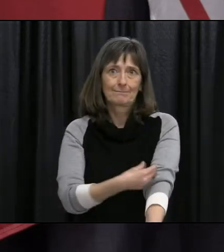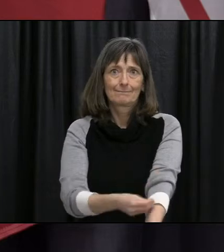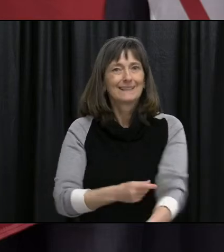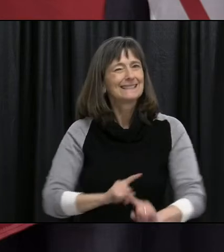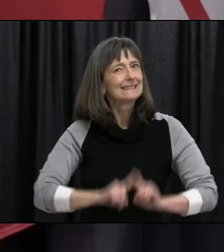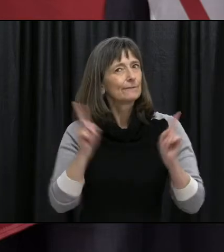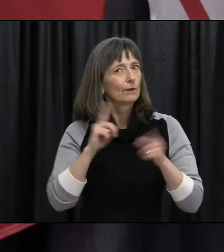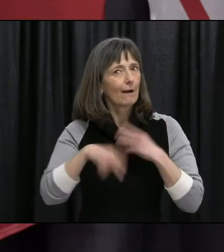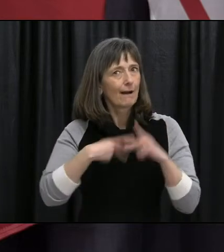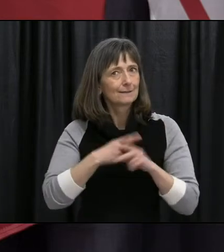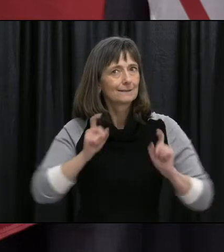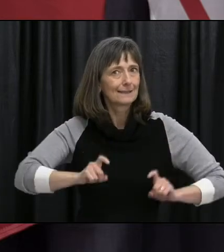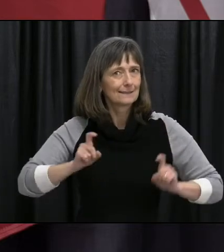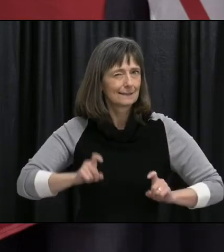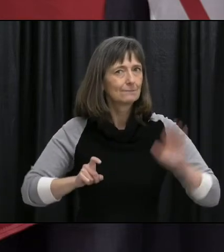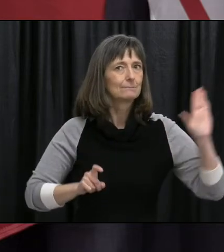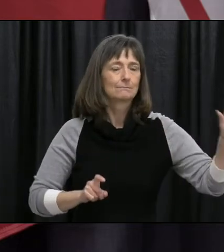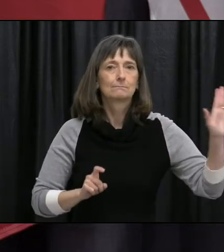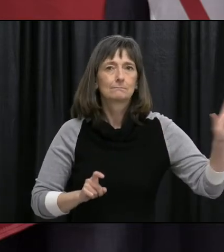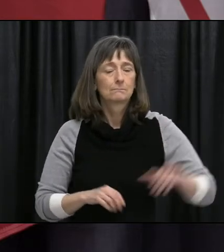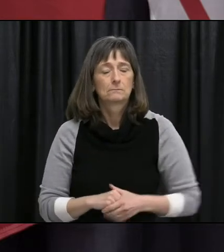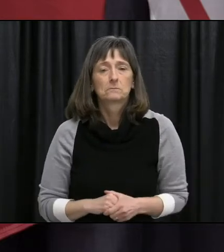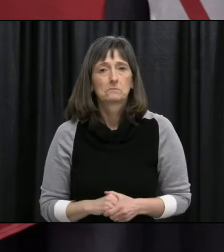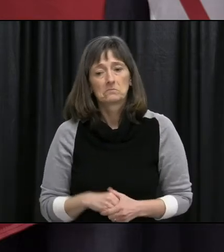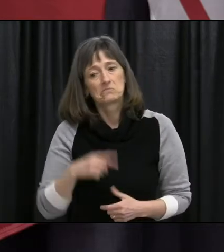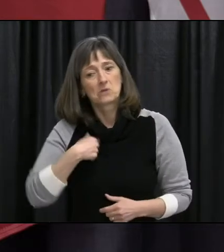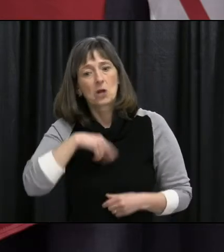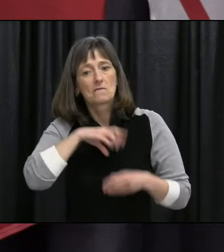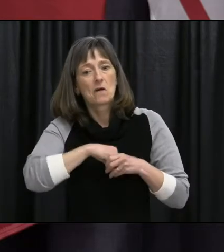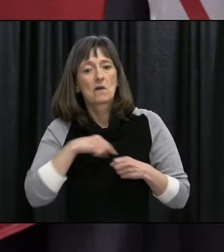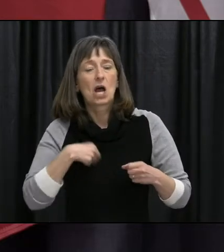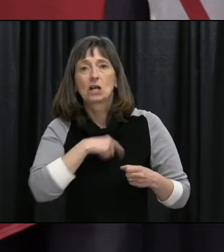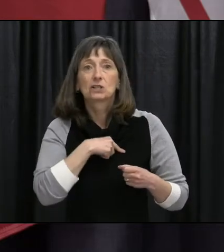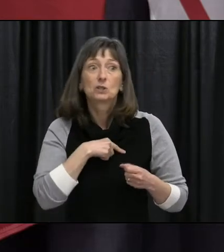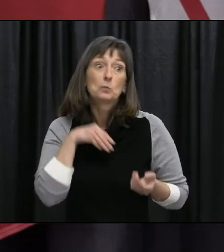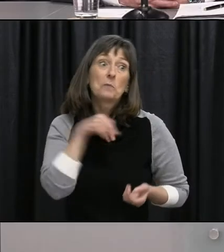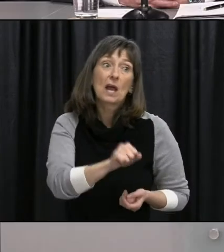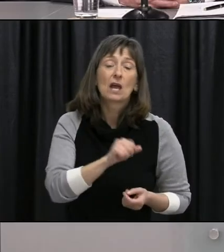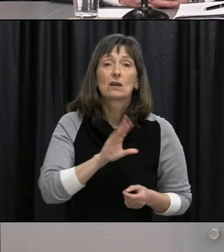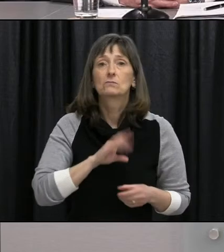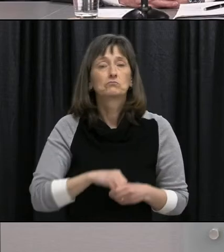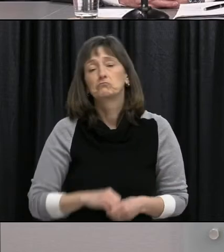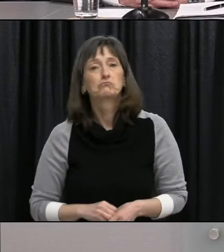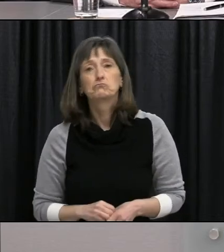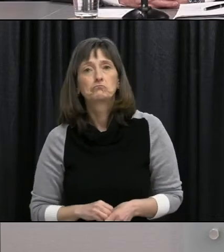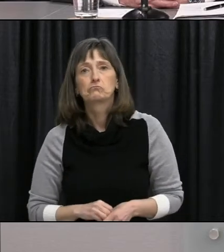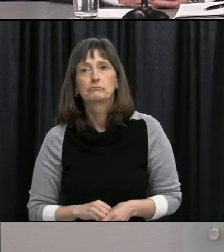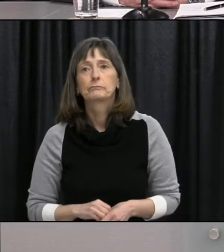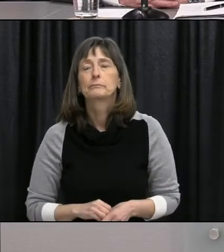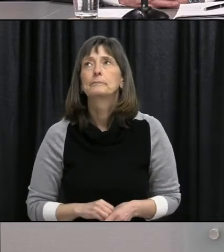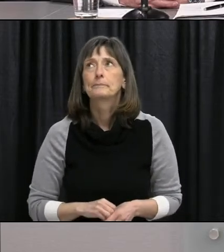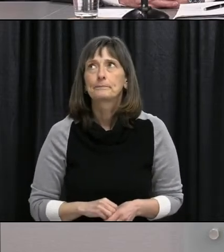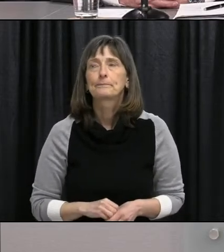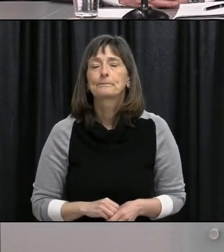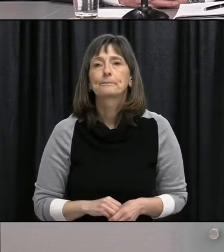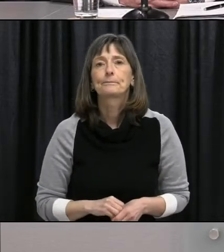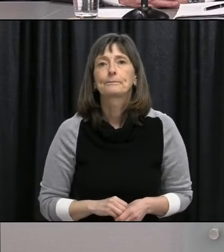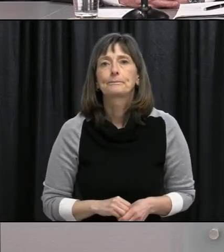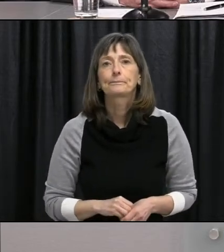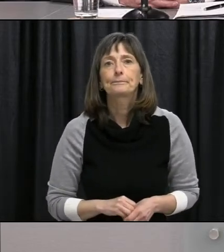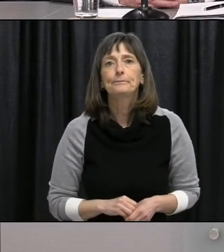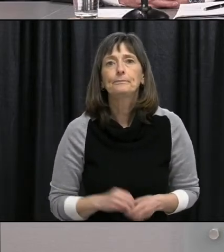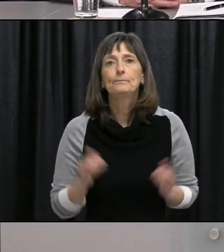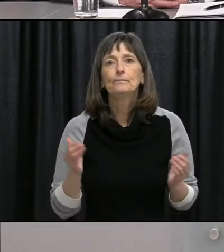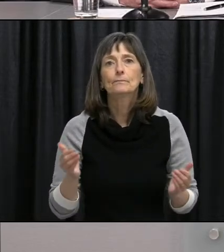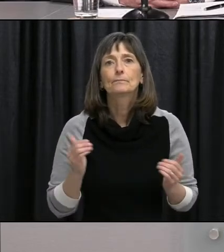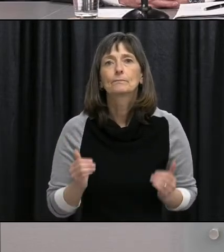that they're talking about from the federal government. Thank you very much. Our next questions are from David